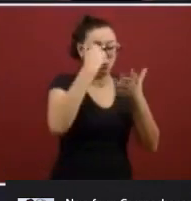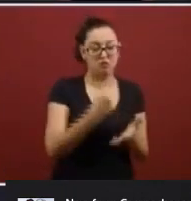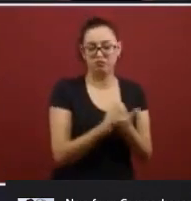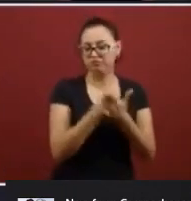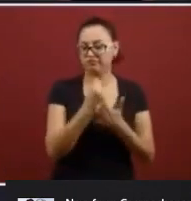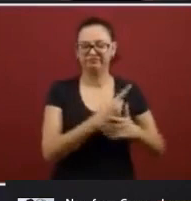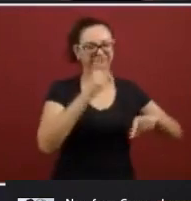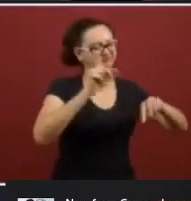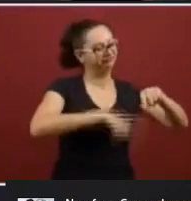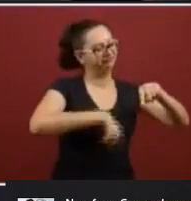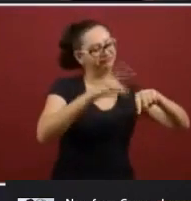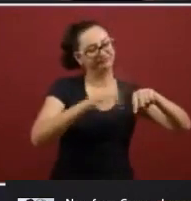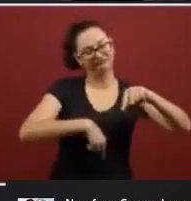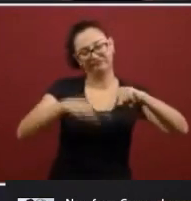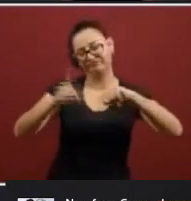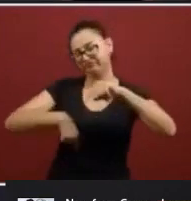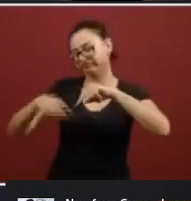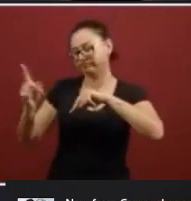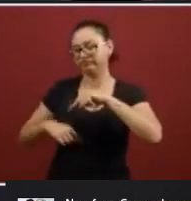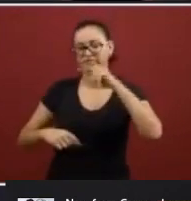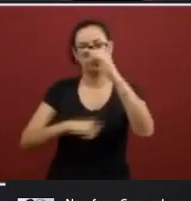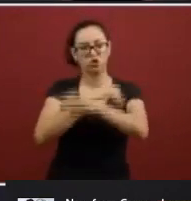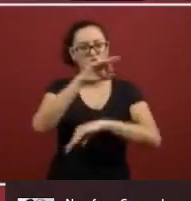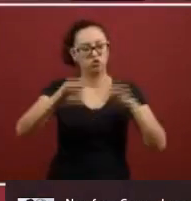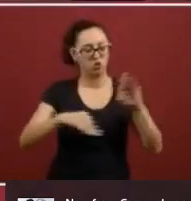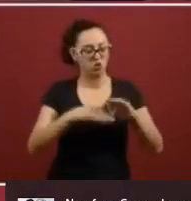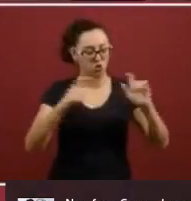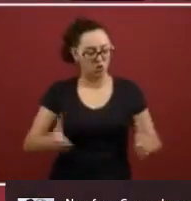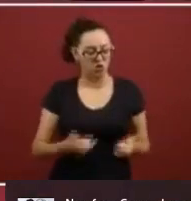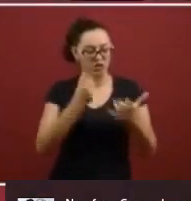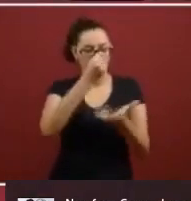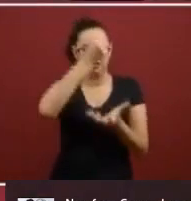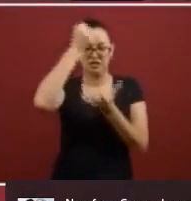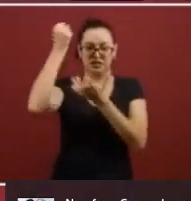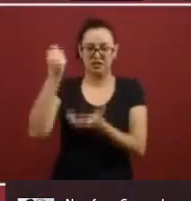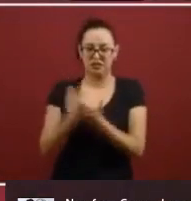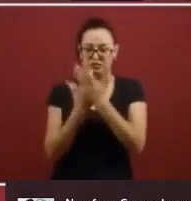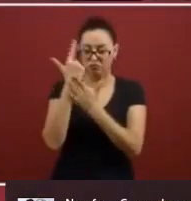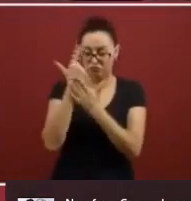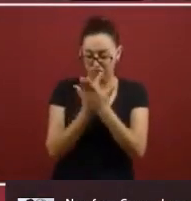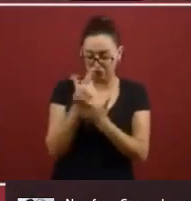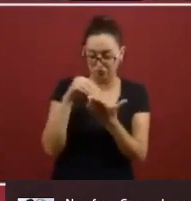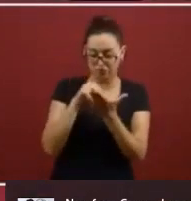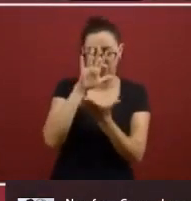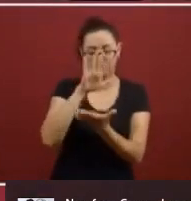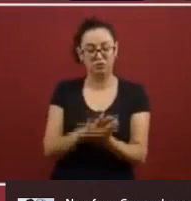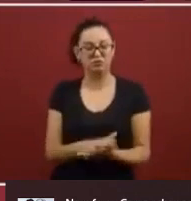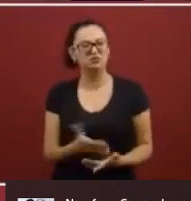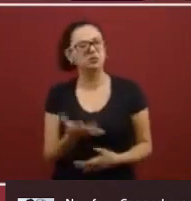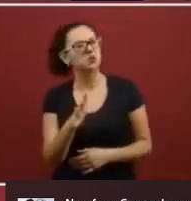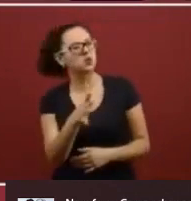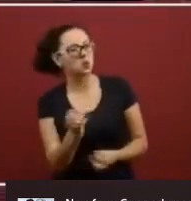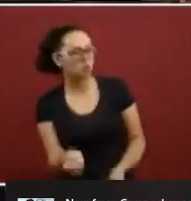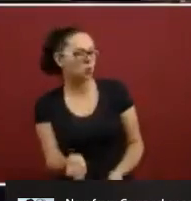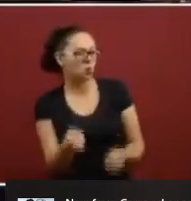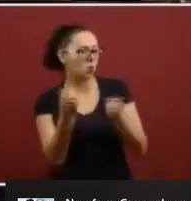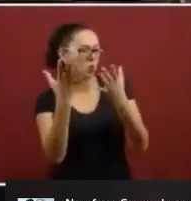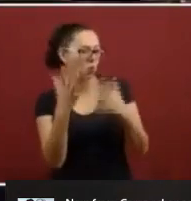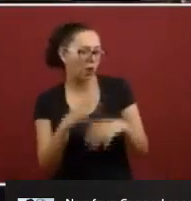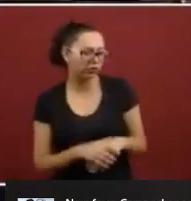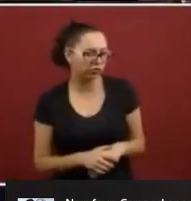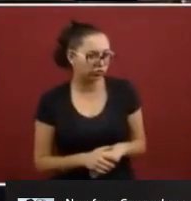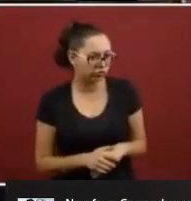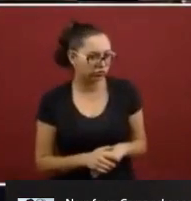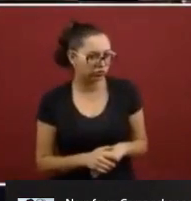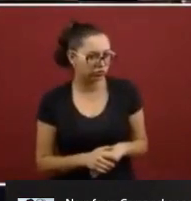control these funds sobre and to estos recursos. get Muchos fondos. the control of all these Presidente, en funds. específico,